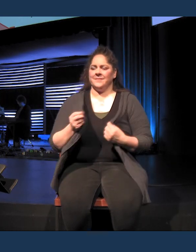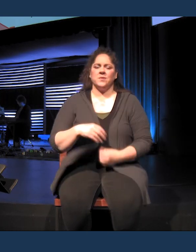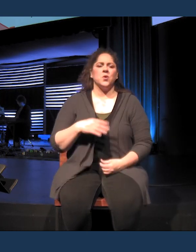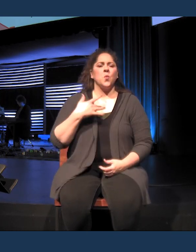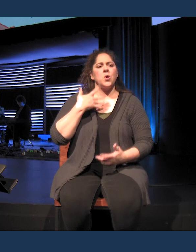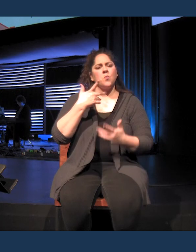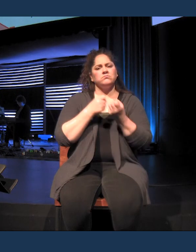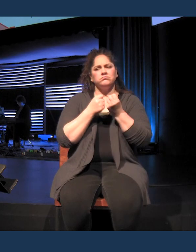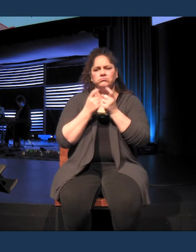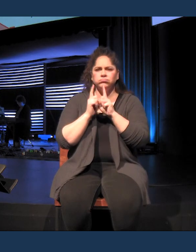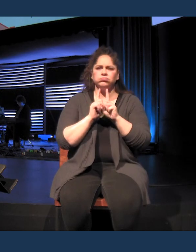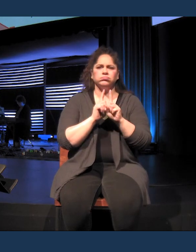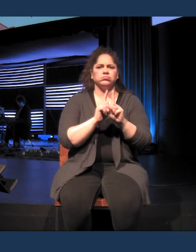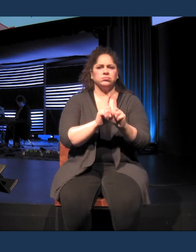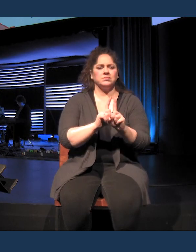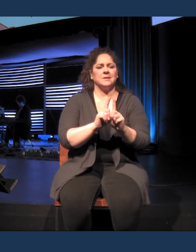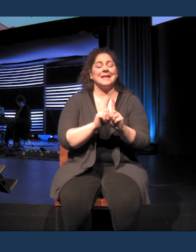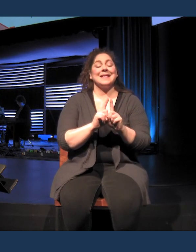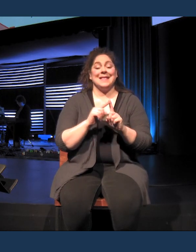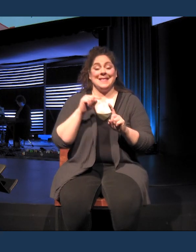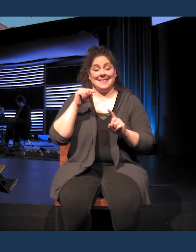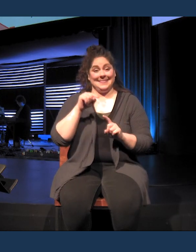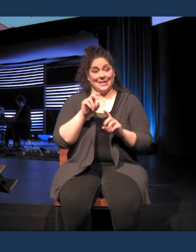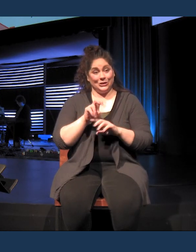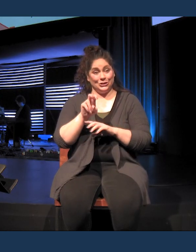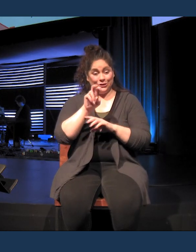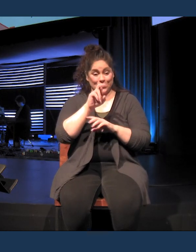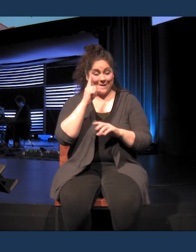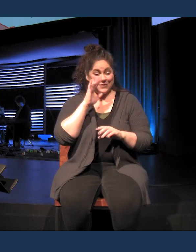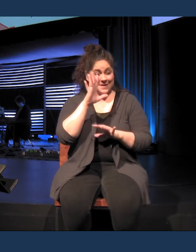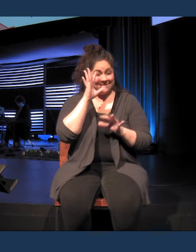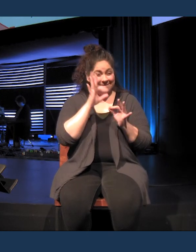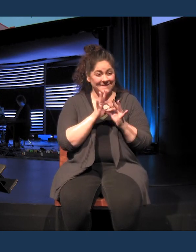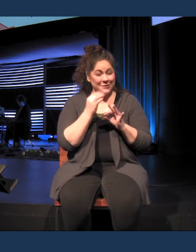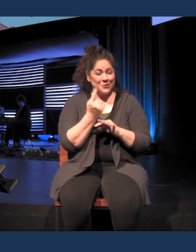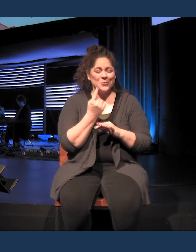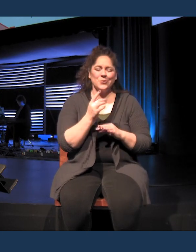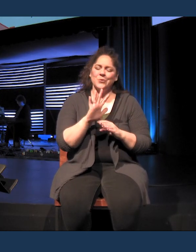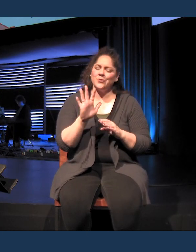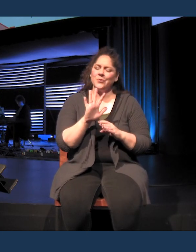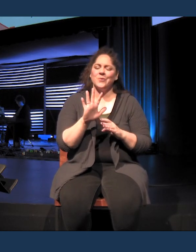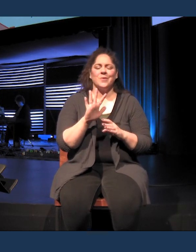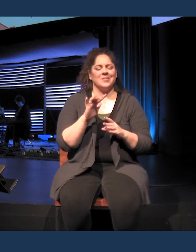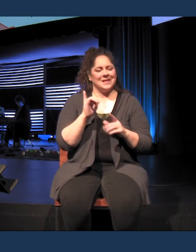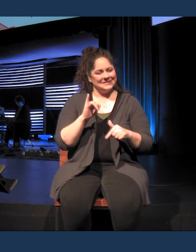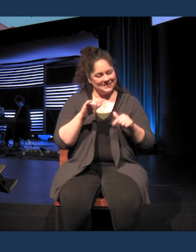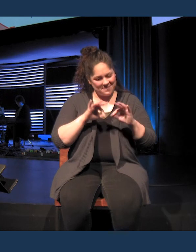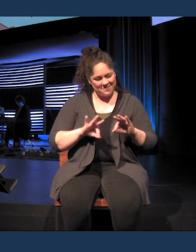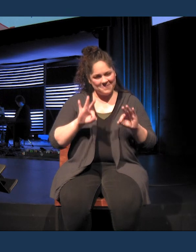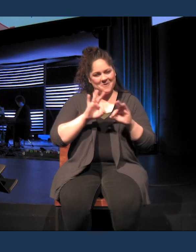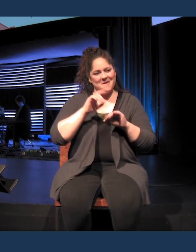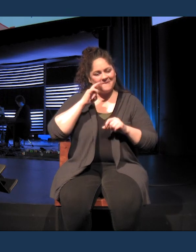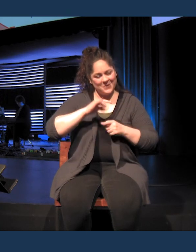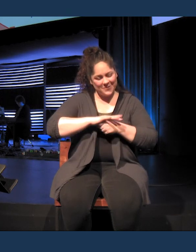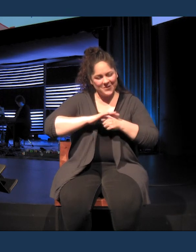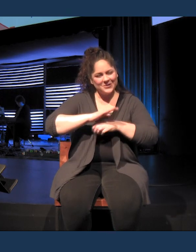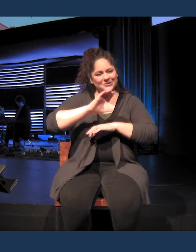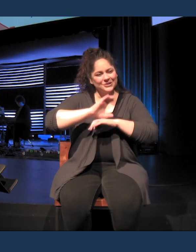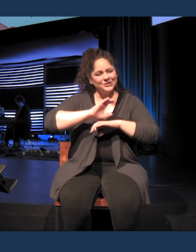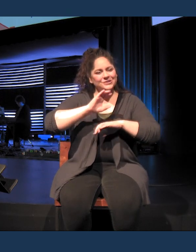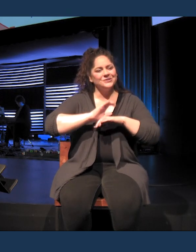with you because as you hear me say, this journey of faith is not meant to be walked alone. So I love the local church. It's a place where